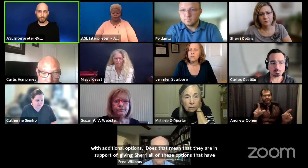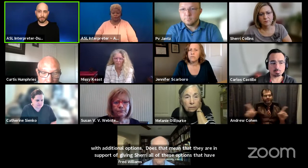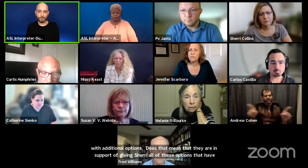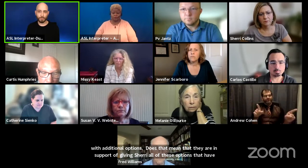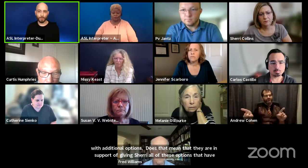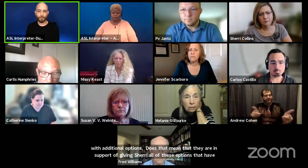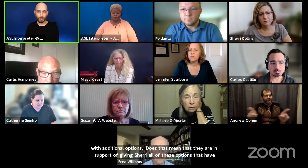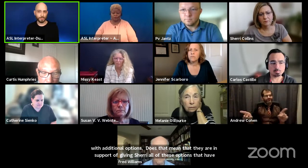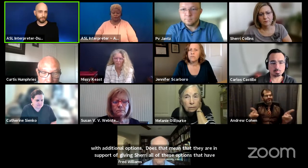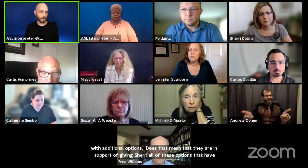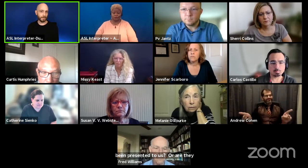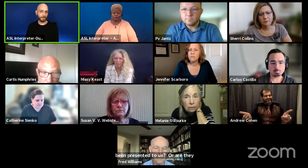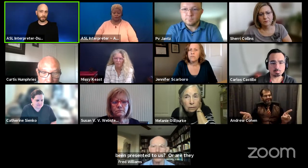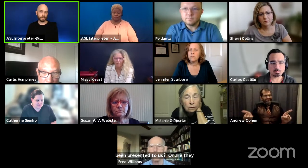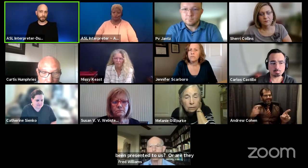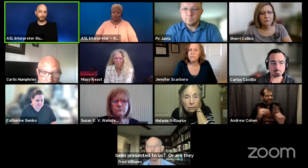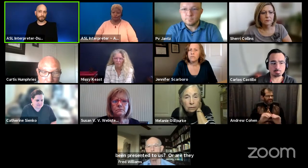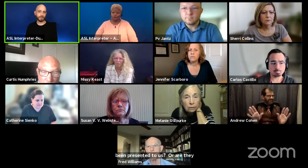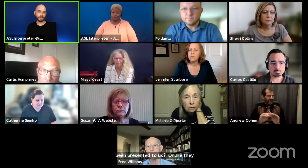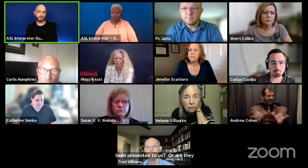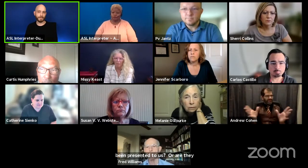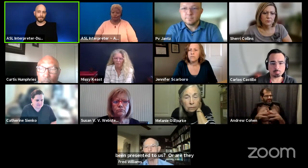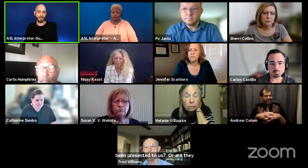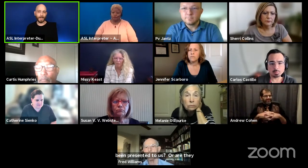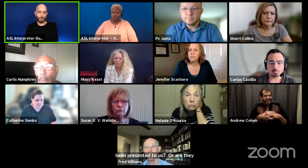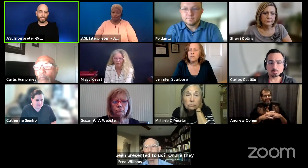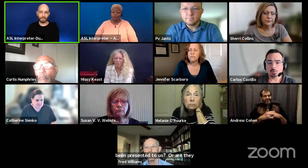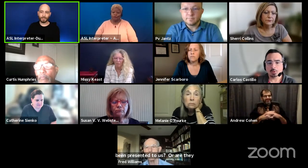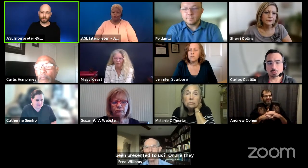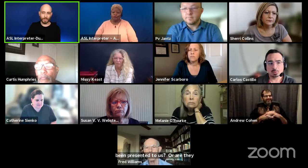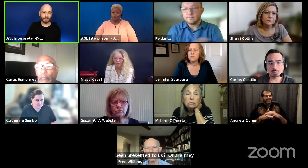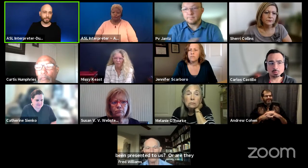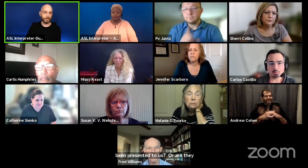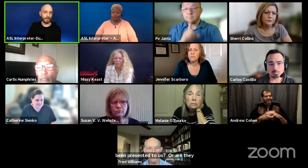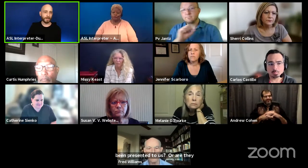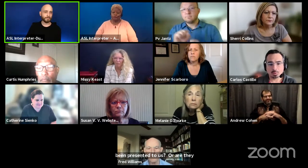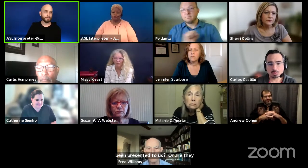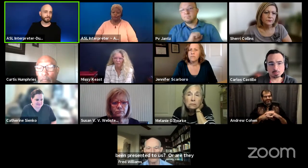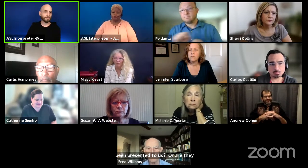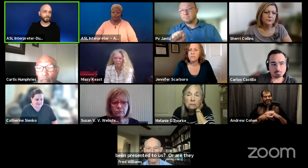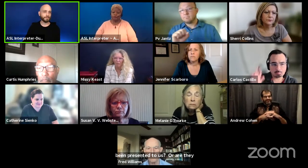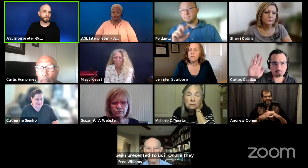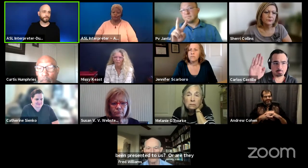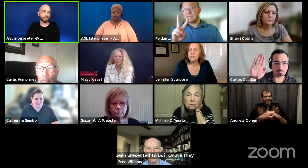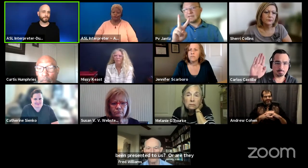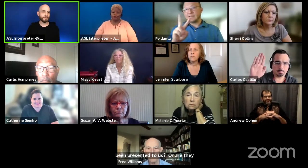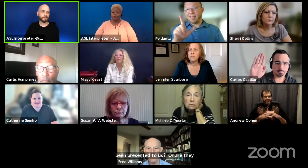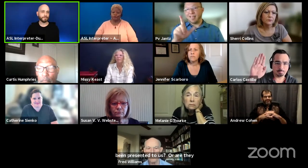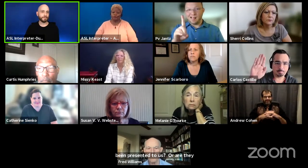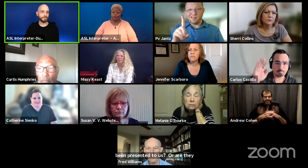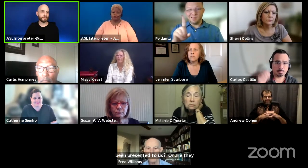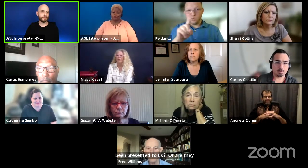other options before it's submitted? I wanted to get clarification on that.